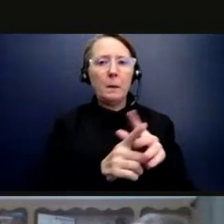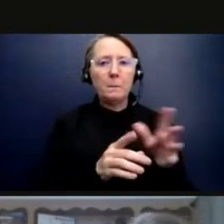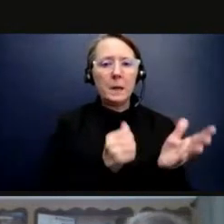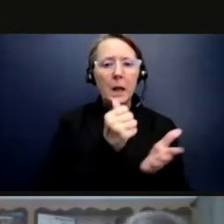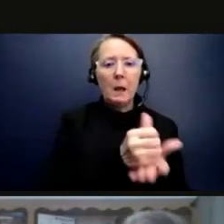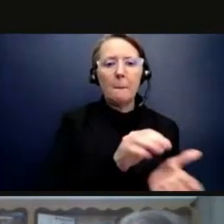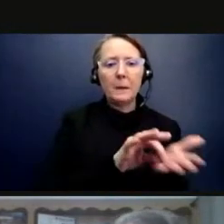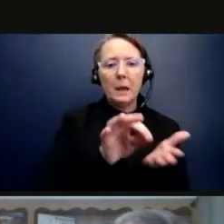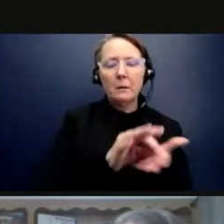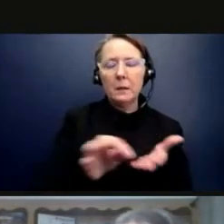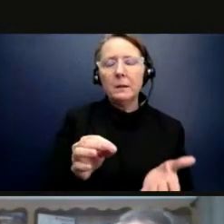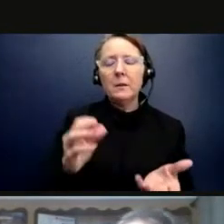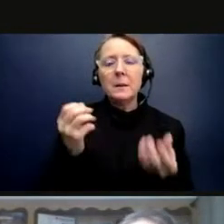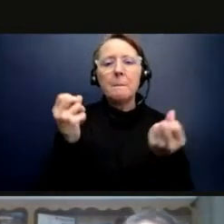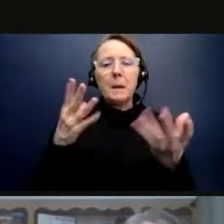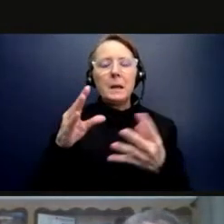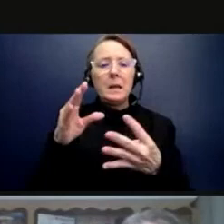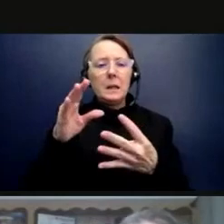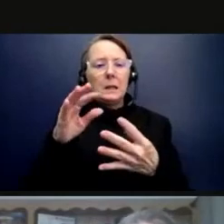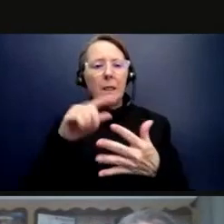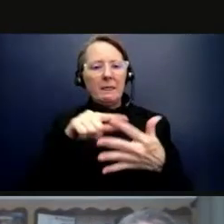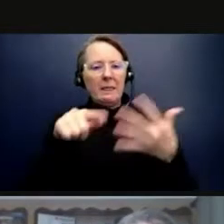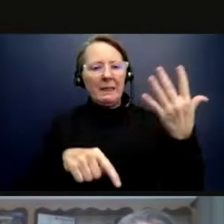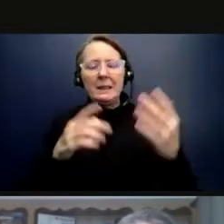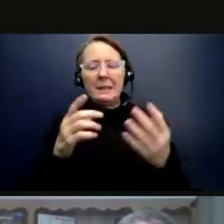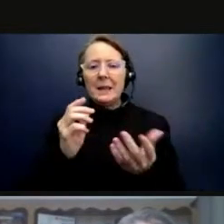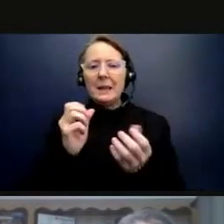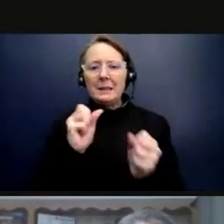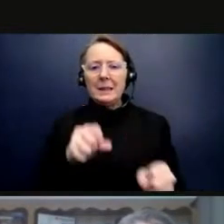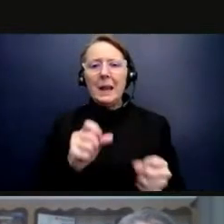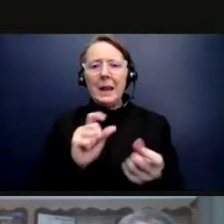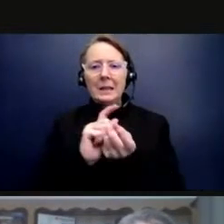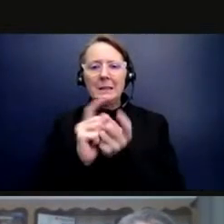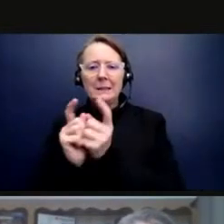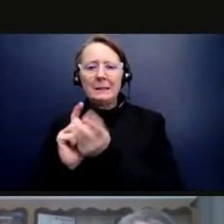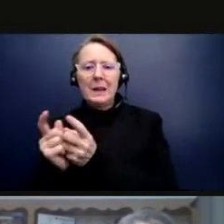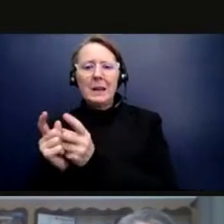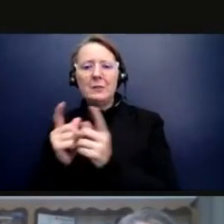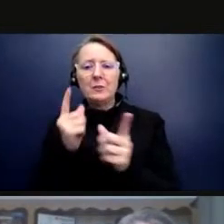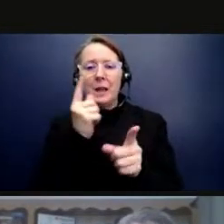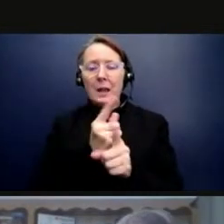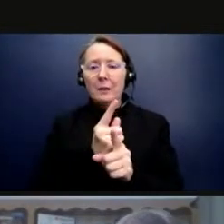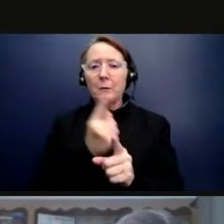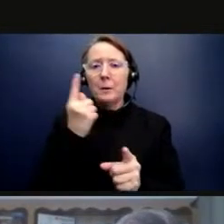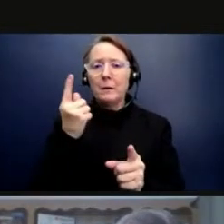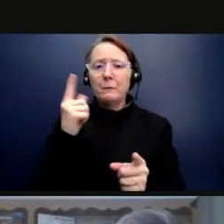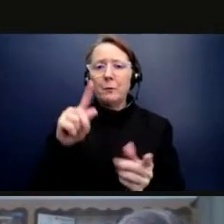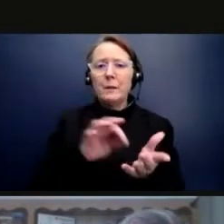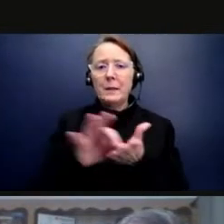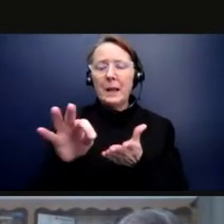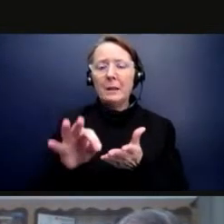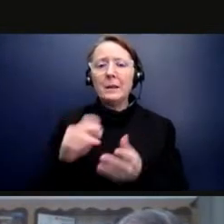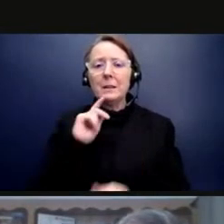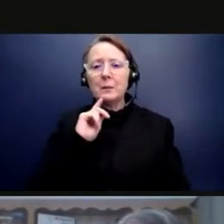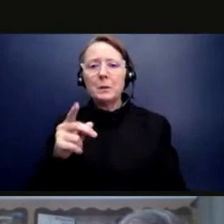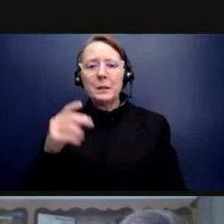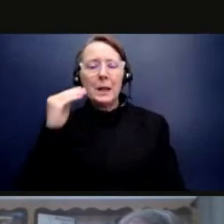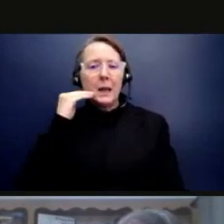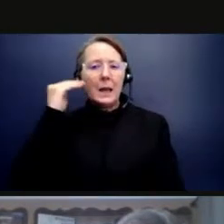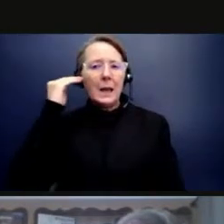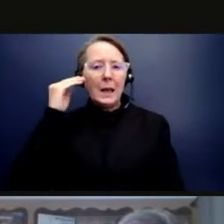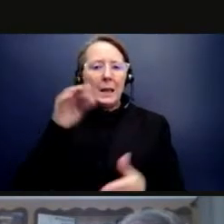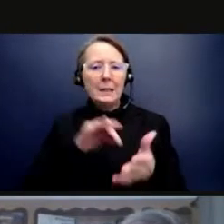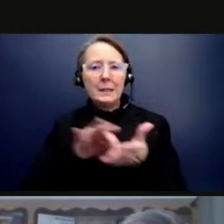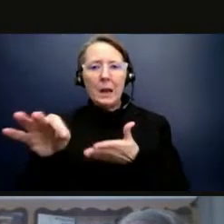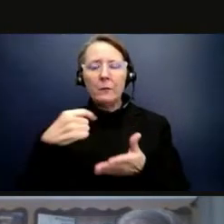can bring the accuracy of that. And that's a HUD, it's really a HUD count that we have to do,